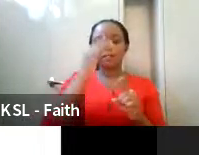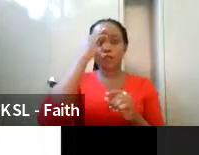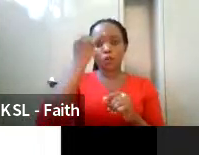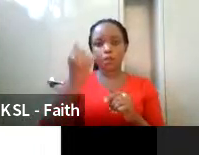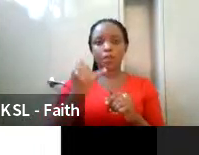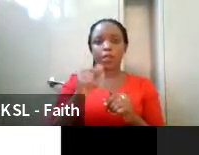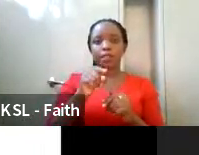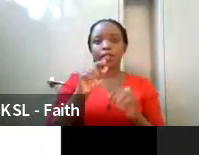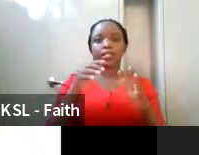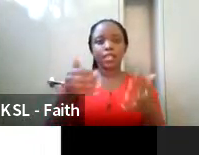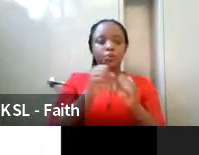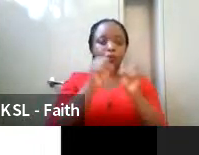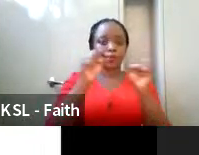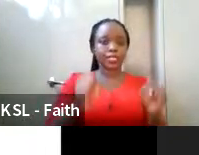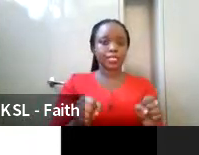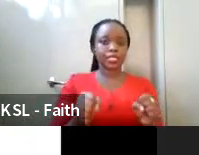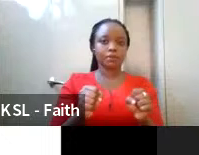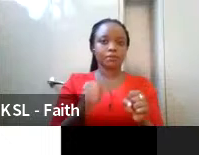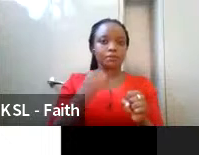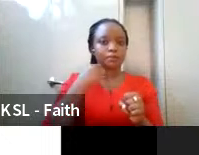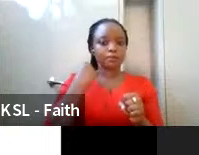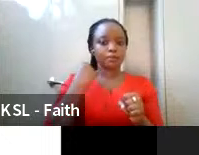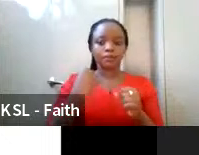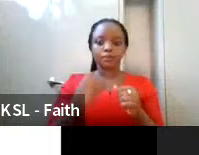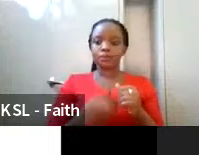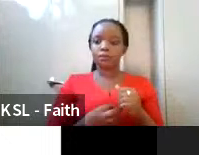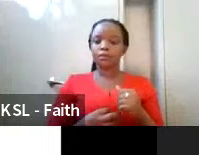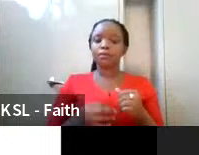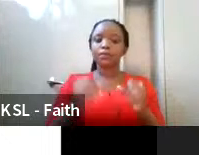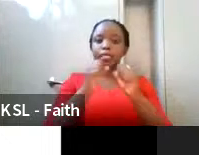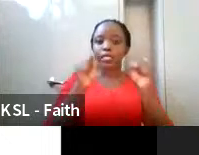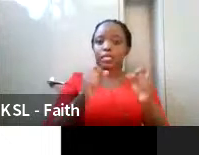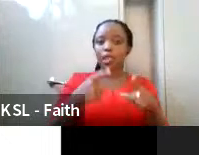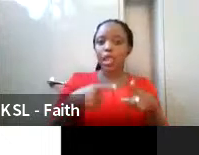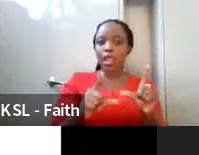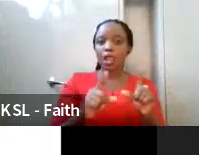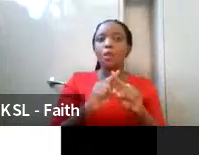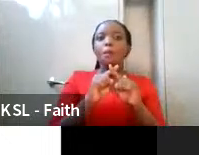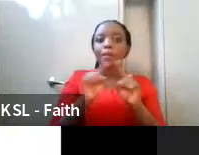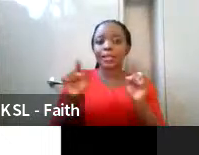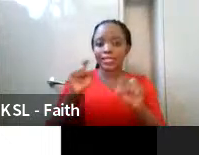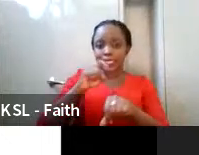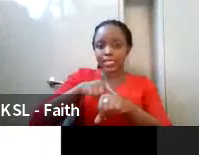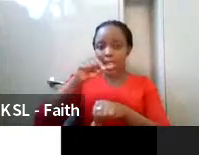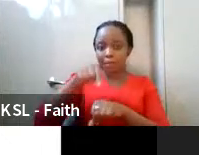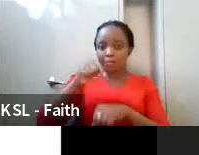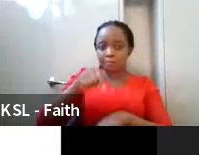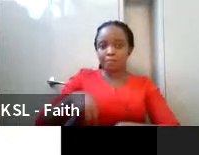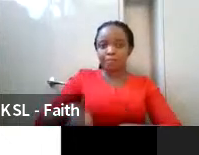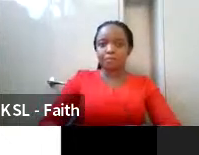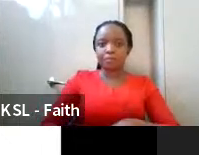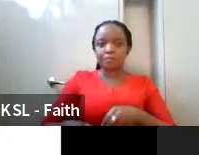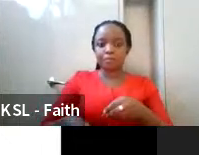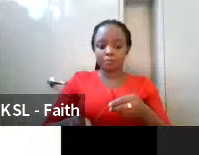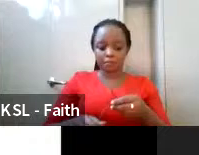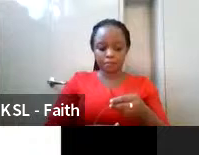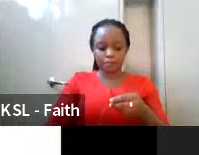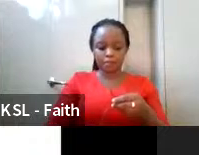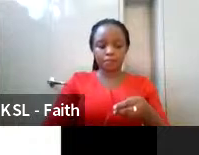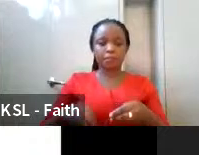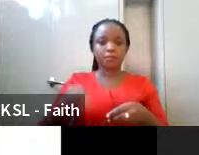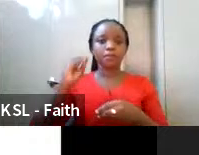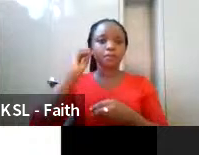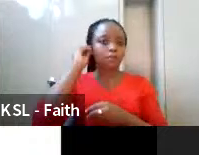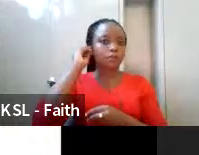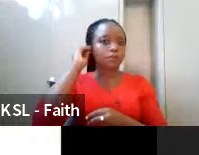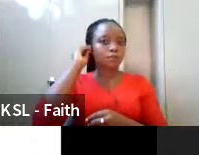that's how the system is aligned. But nonetheless, at that time, I don't think that functionality was working as well.